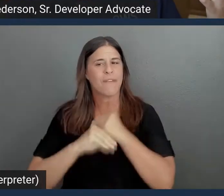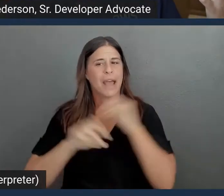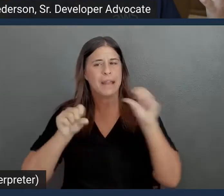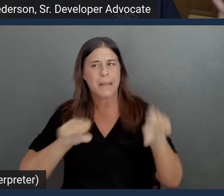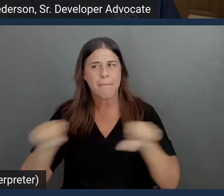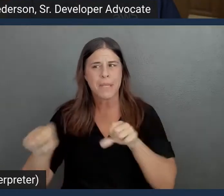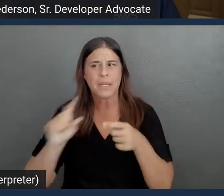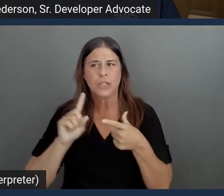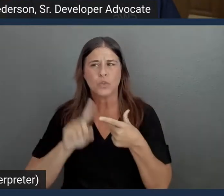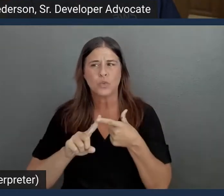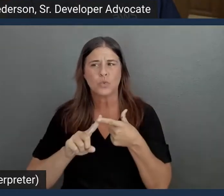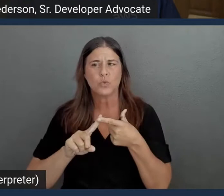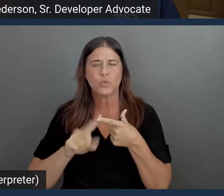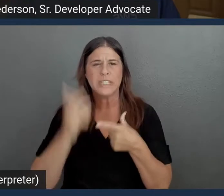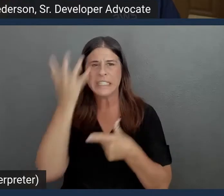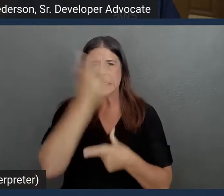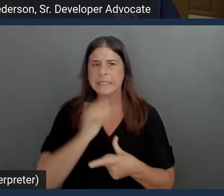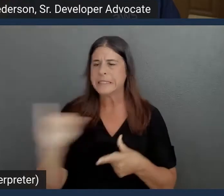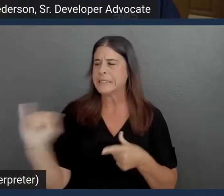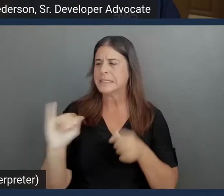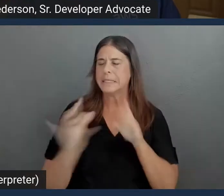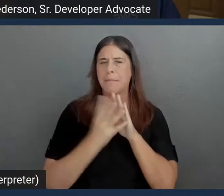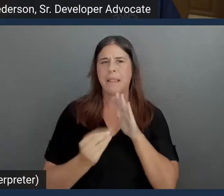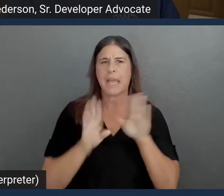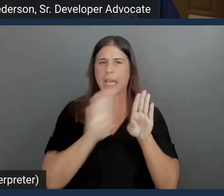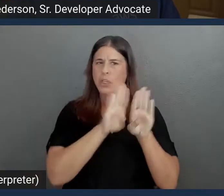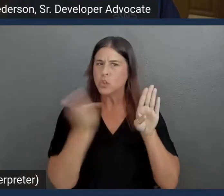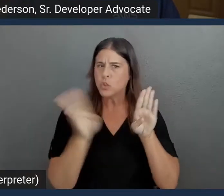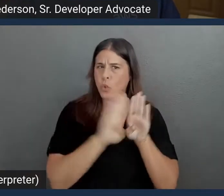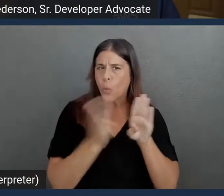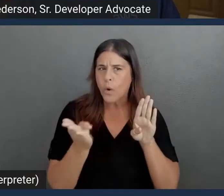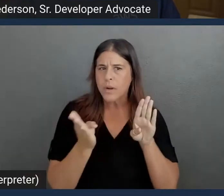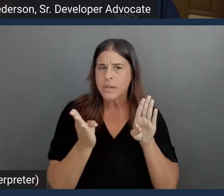to simulate doors within